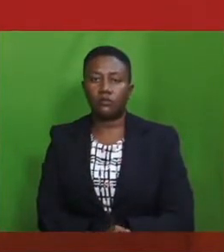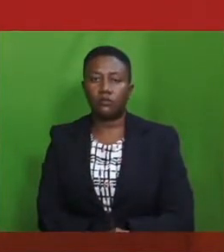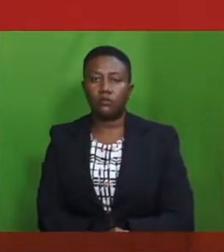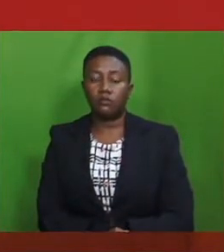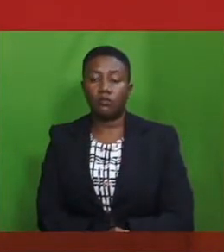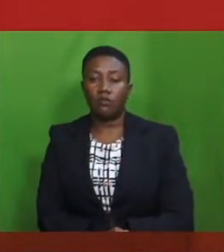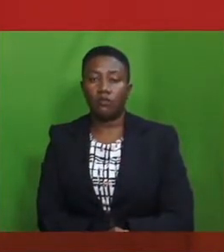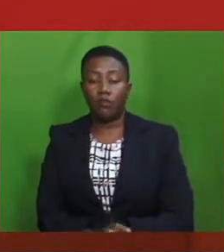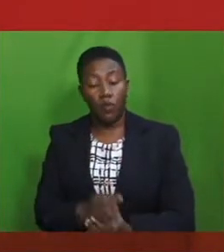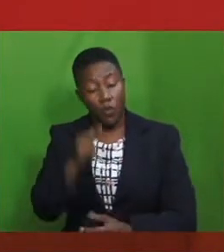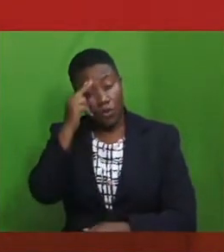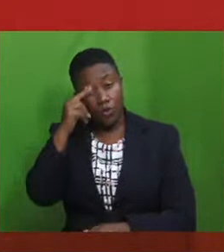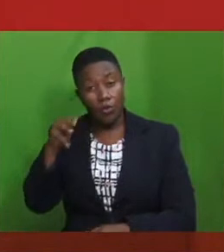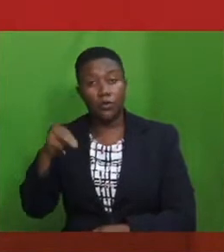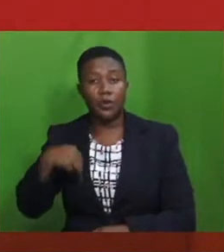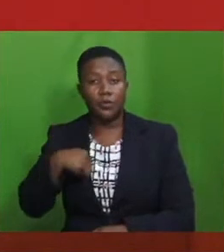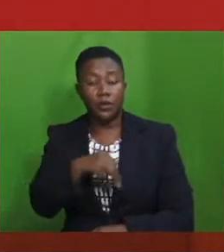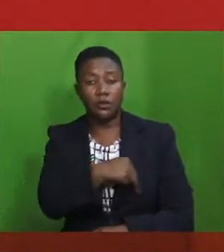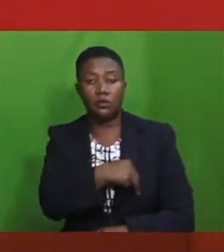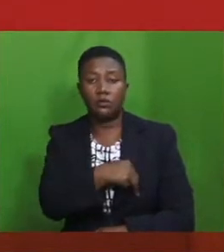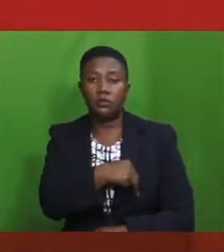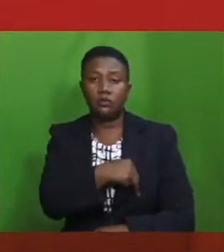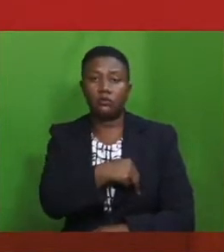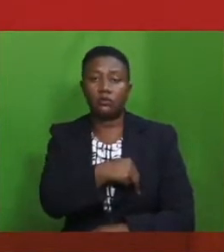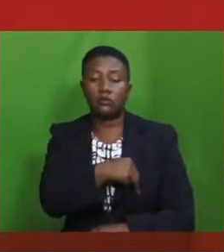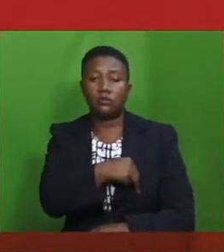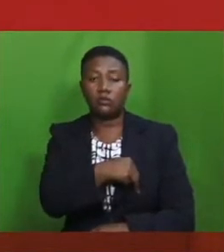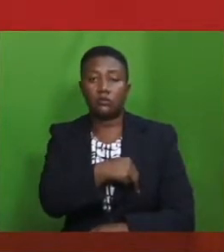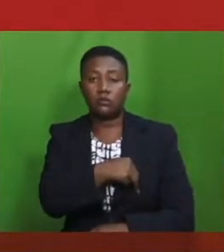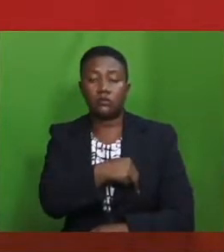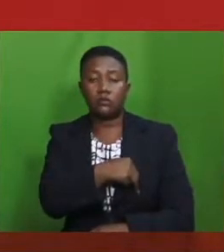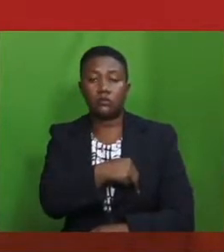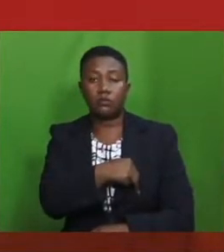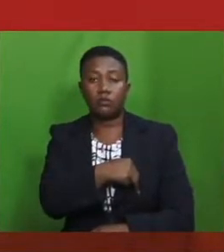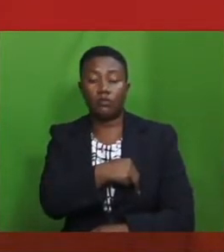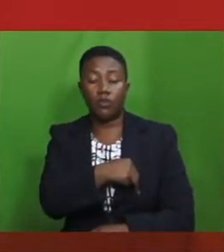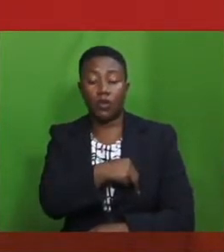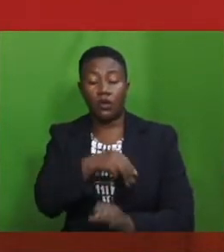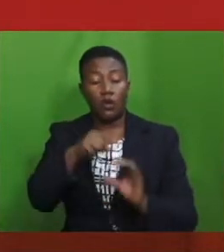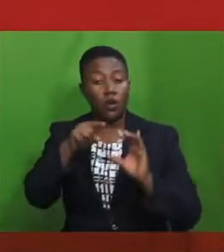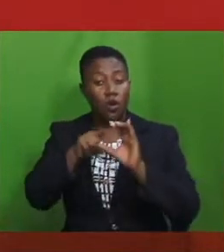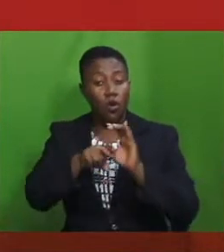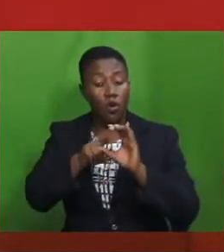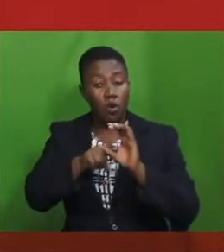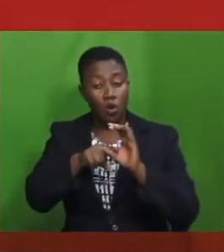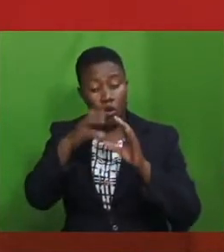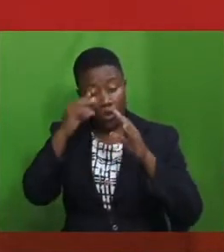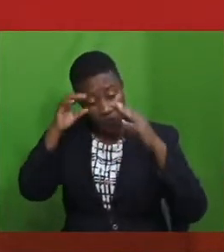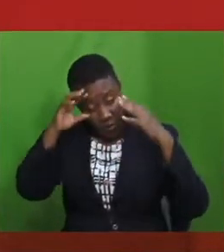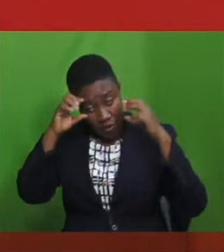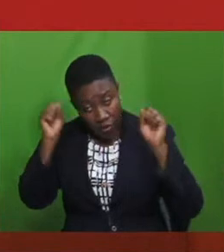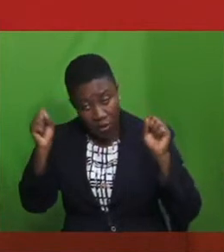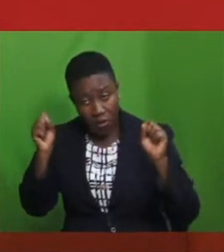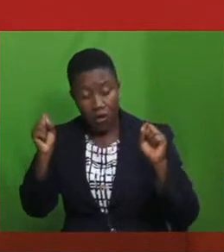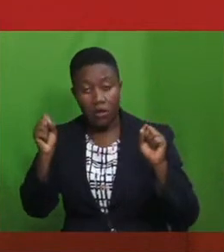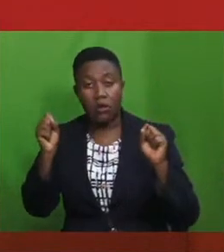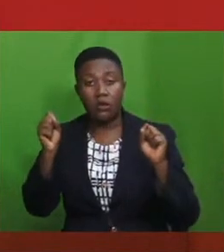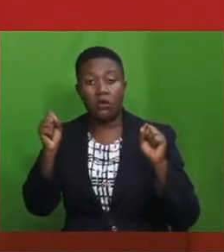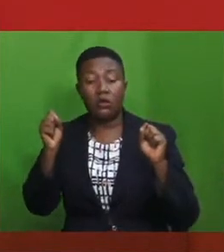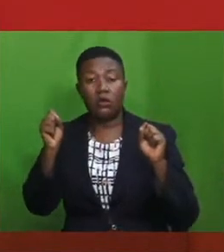Honorable members, His Excellency, the President of